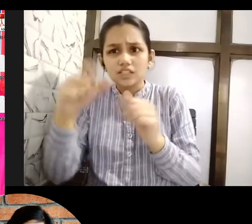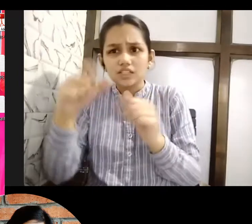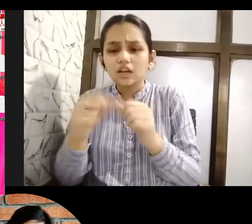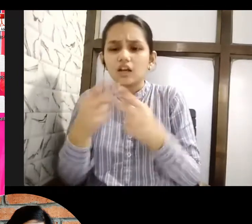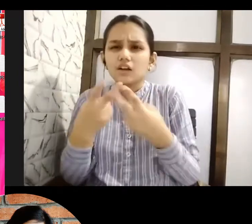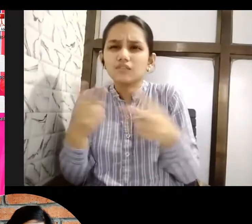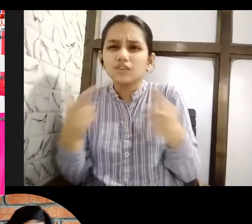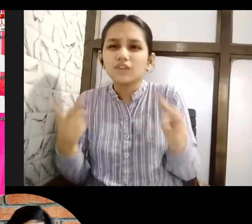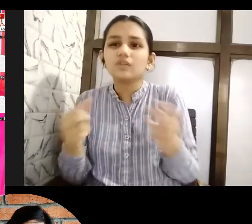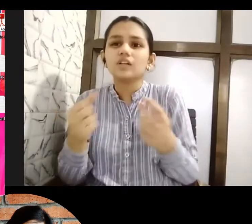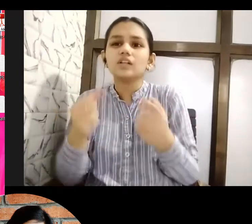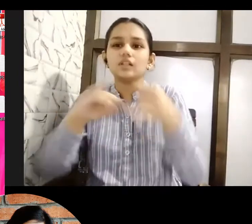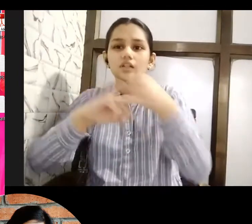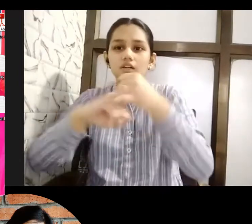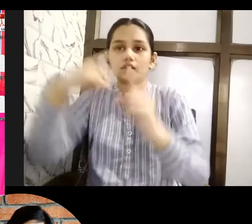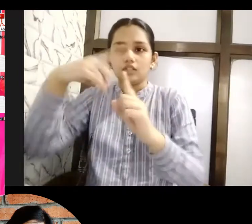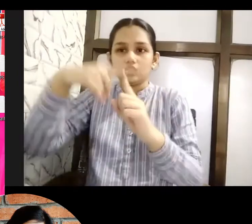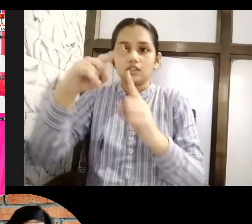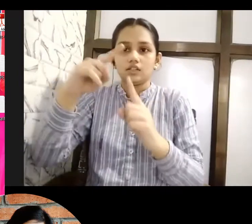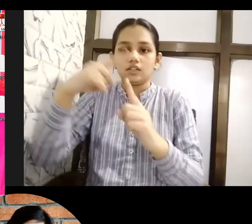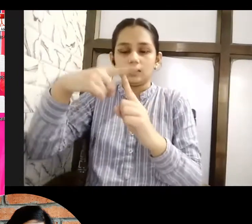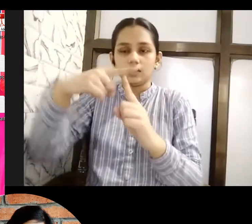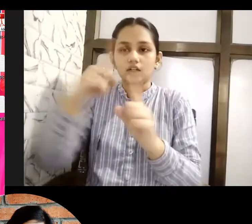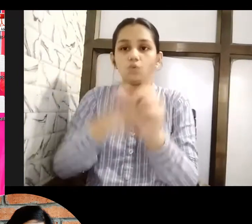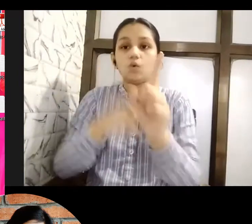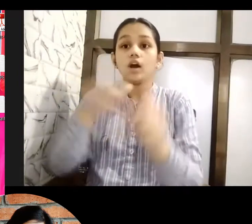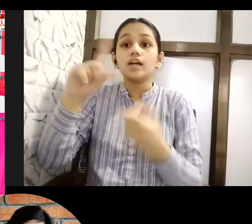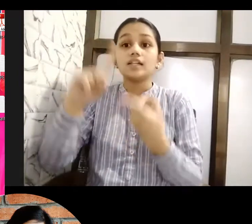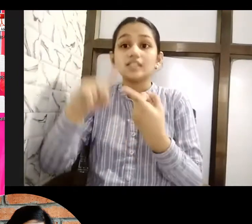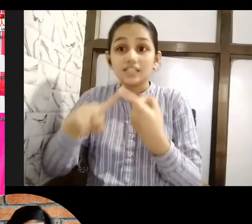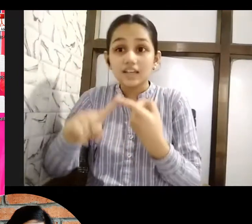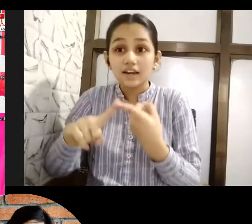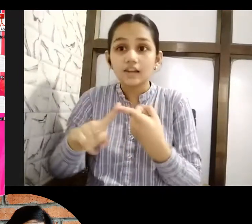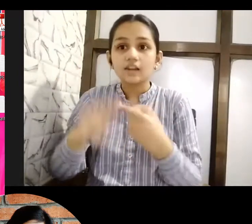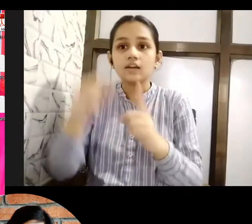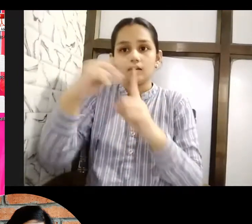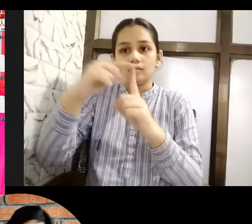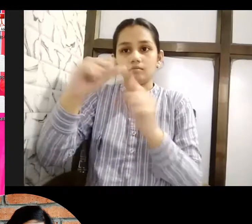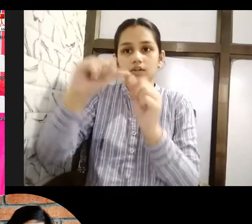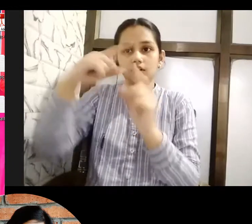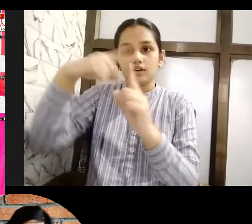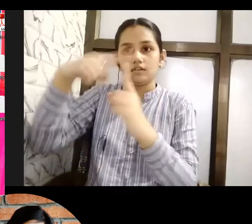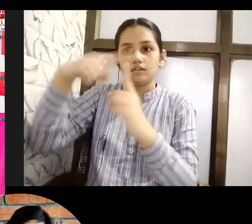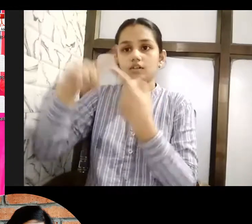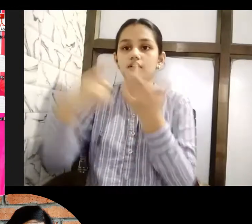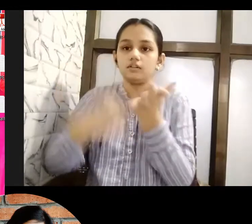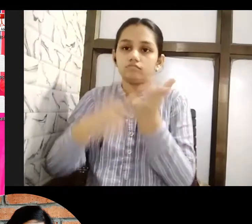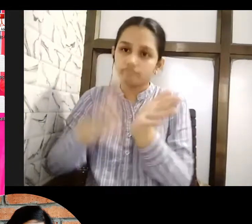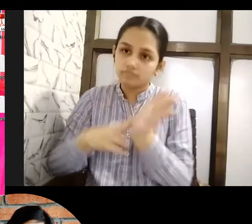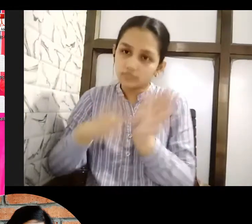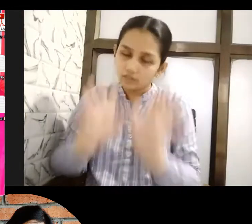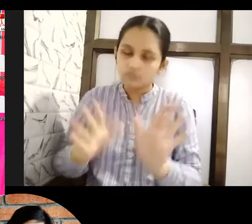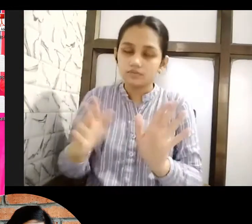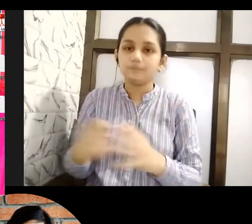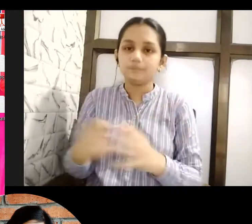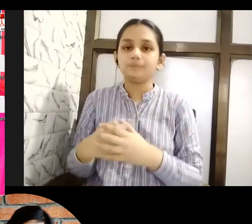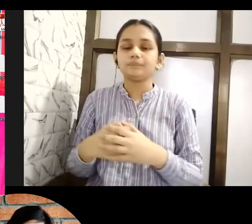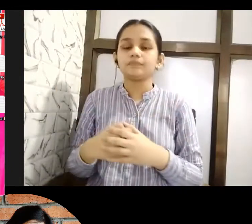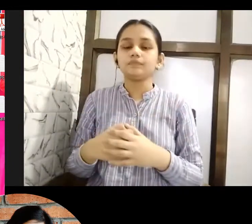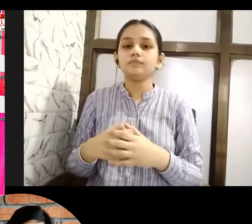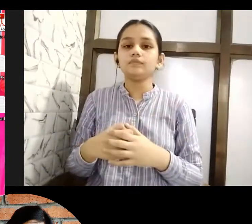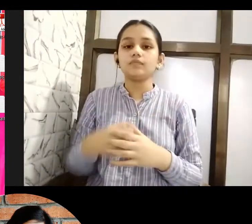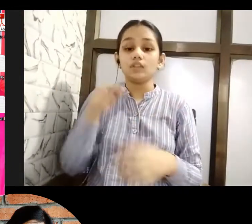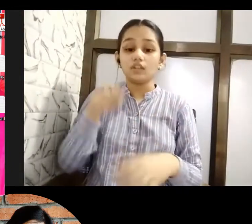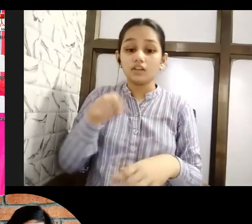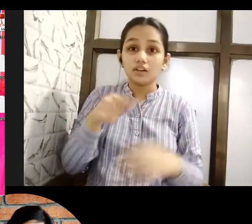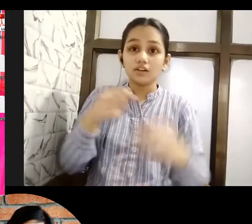apply to my this image. Correct? So here when I come, I am right now selecting